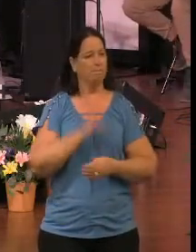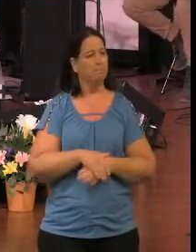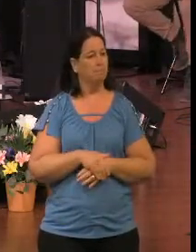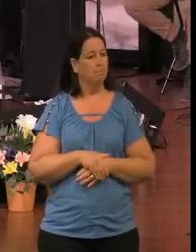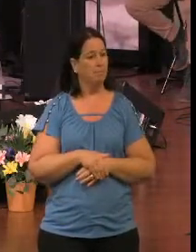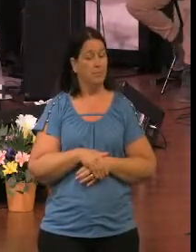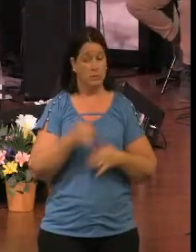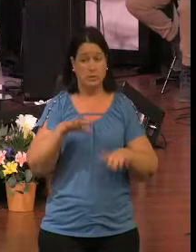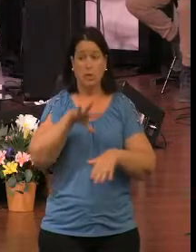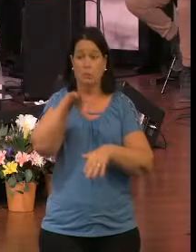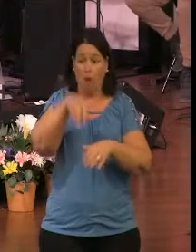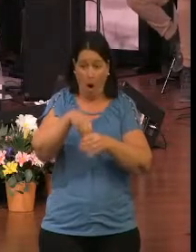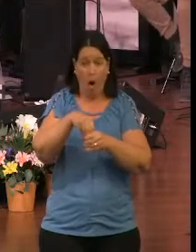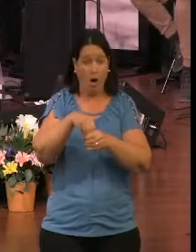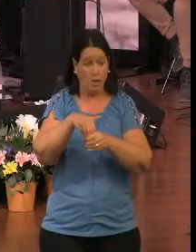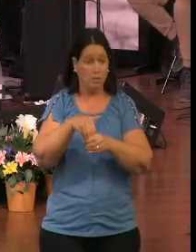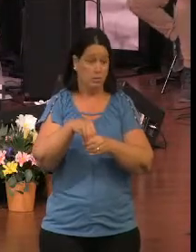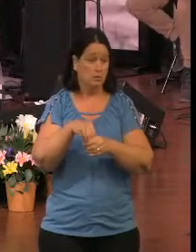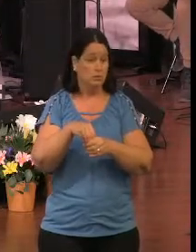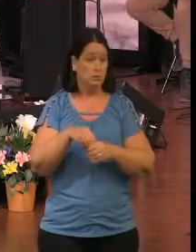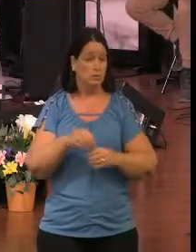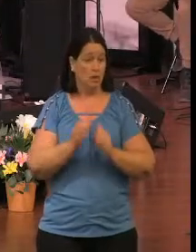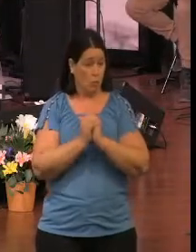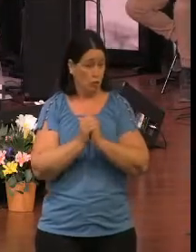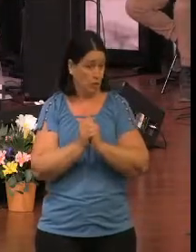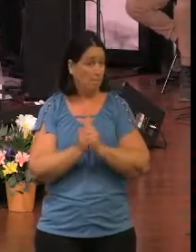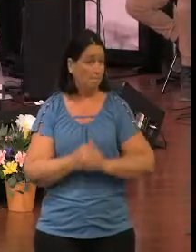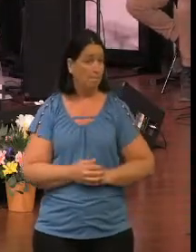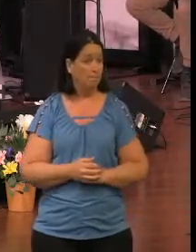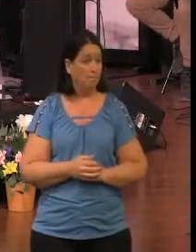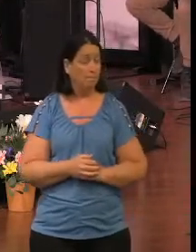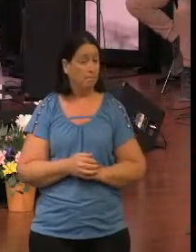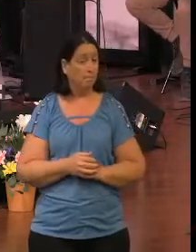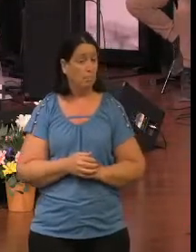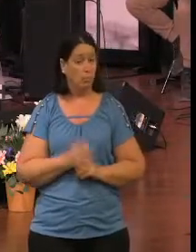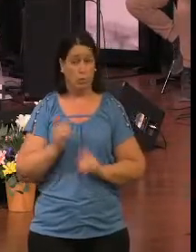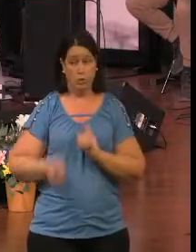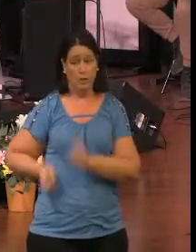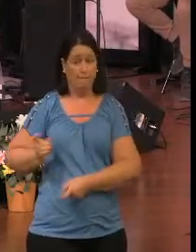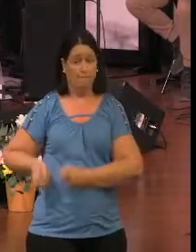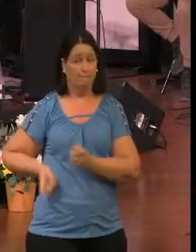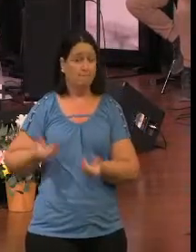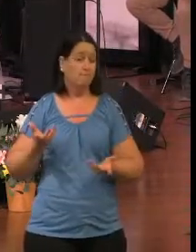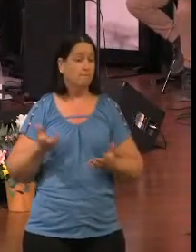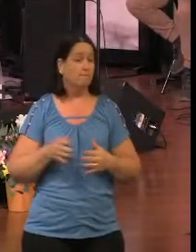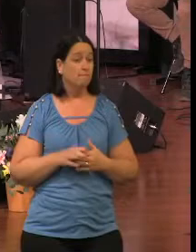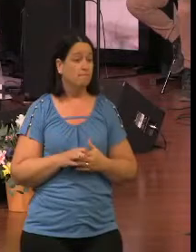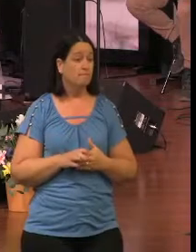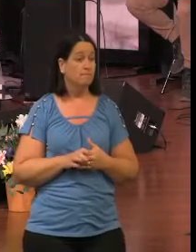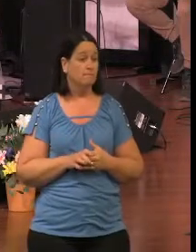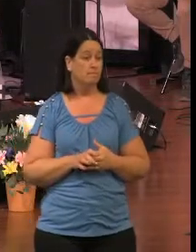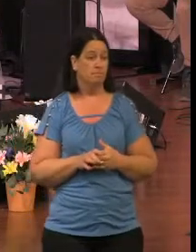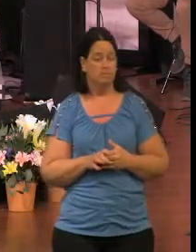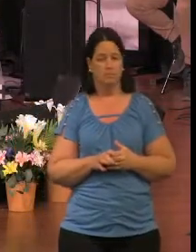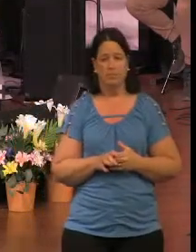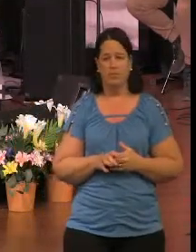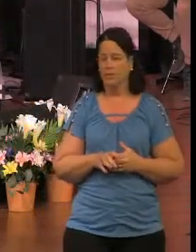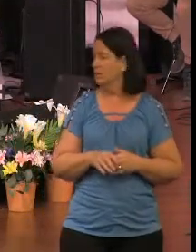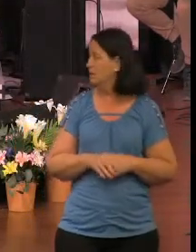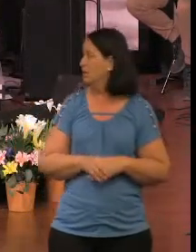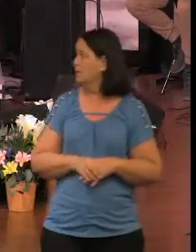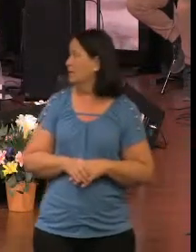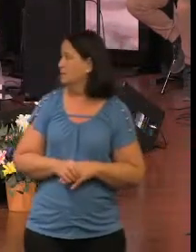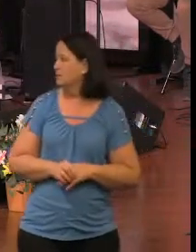worship service. And it's, my little statement over the years has been, I don't mind, you